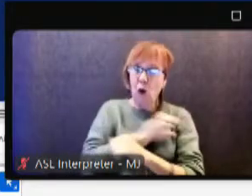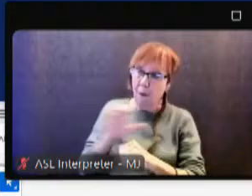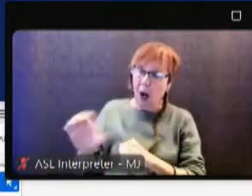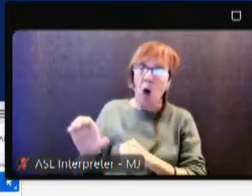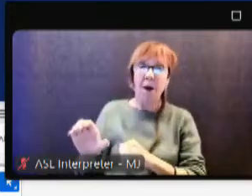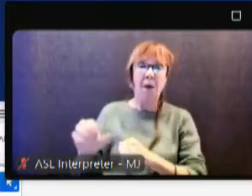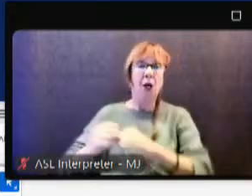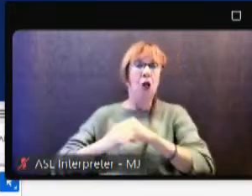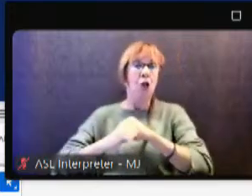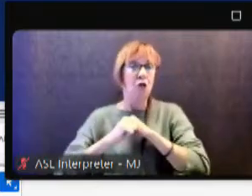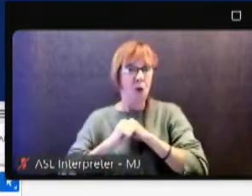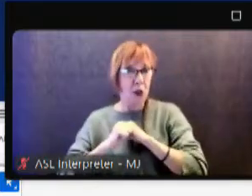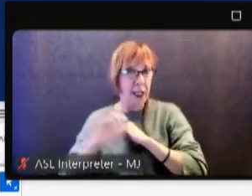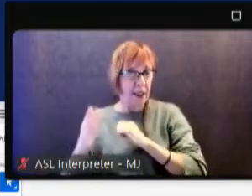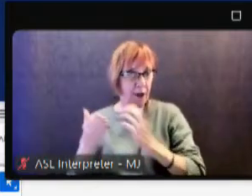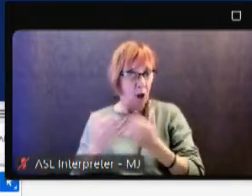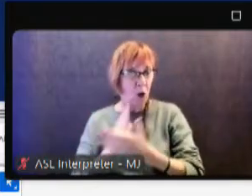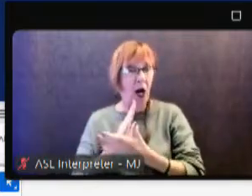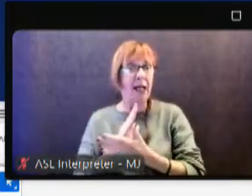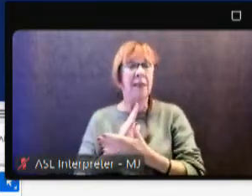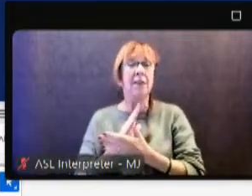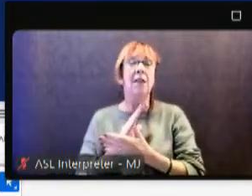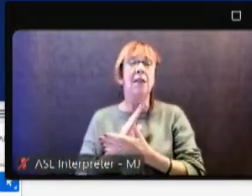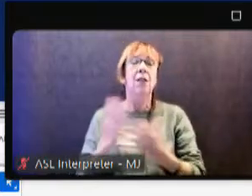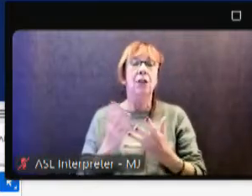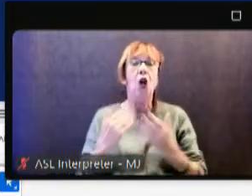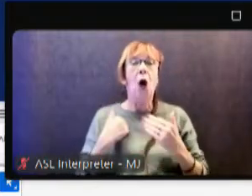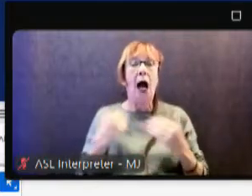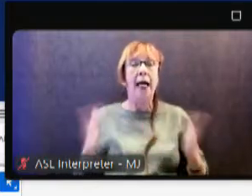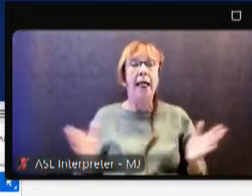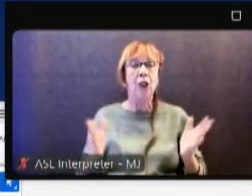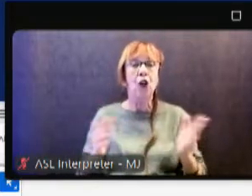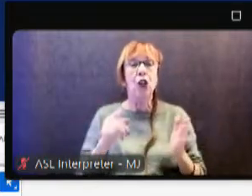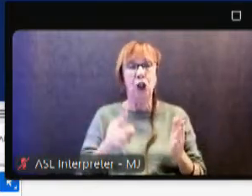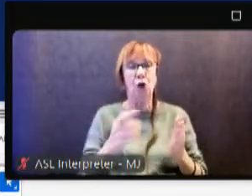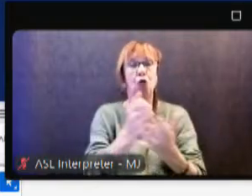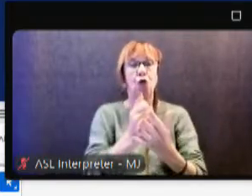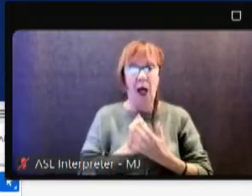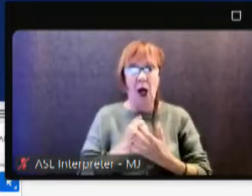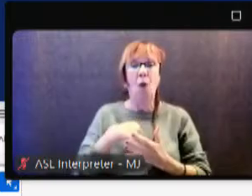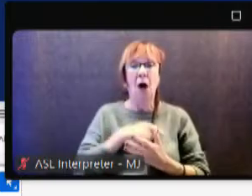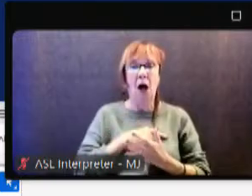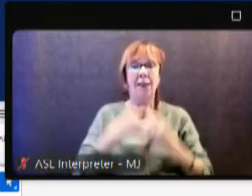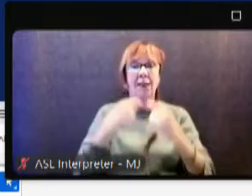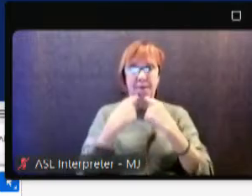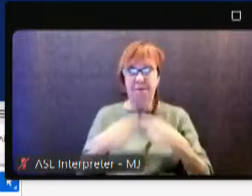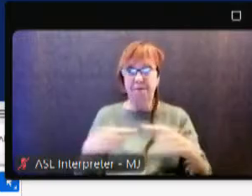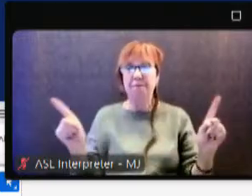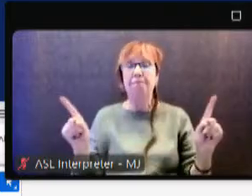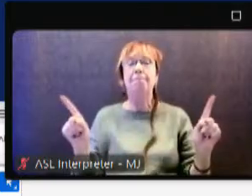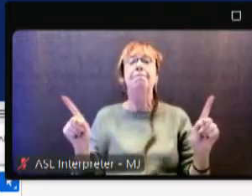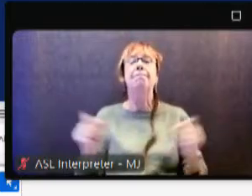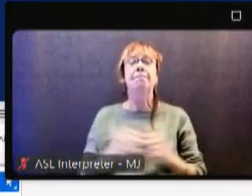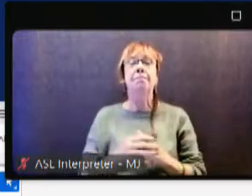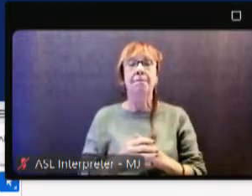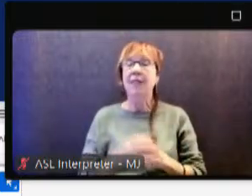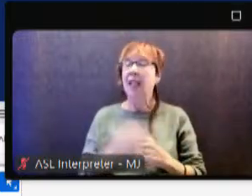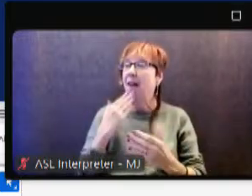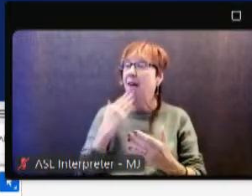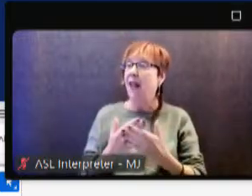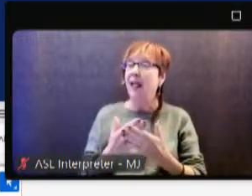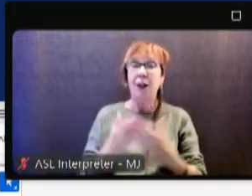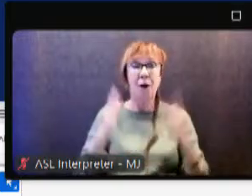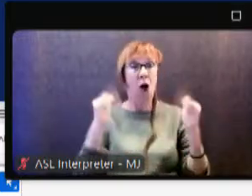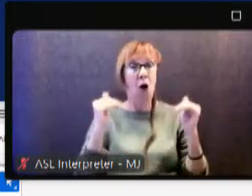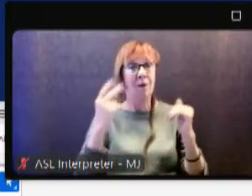rights. So definitely I encourage you to help us spread the word about this workshop. And thank you again for the opportunity, and we hope to